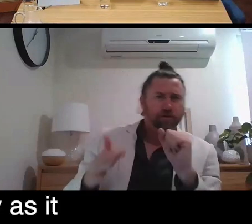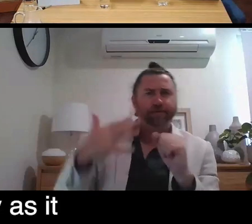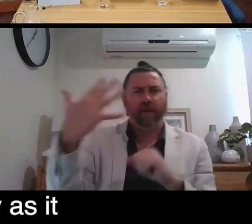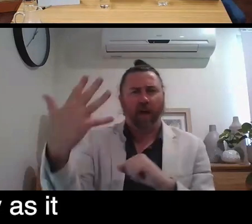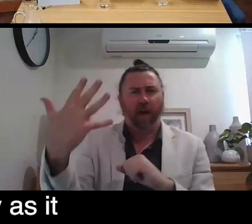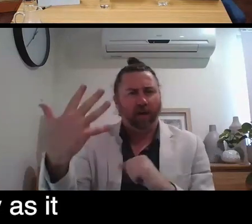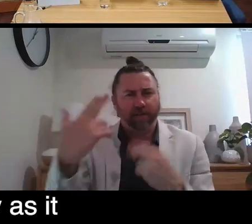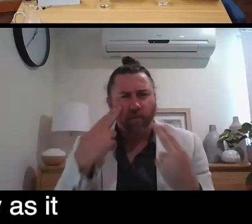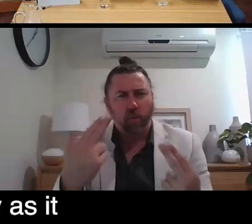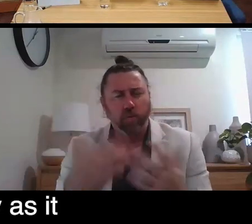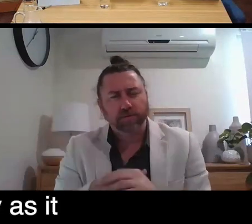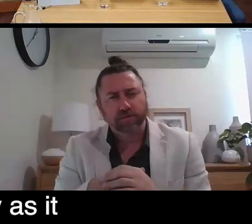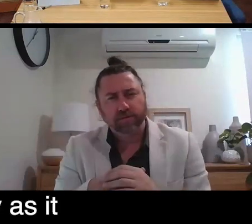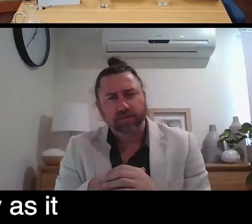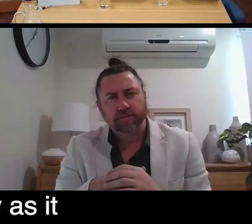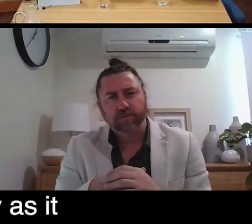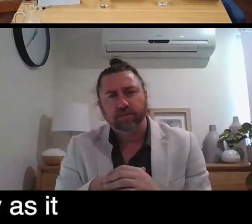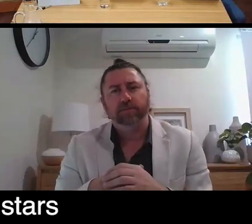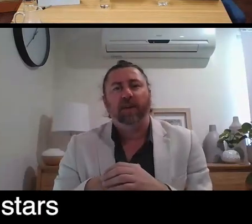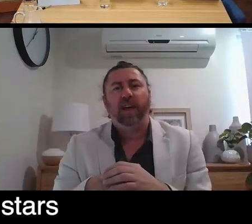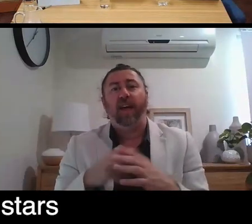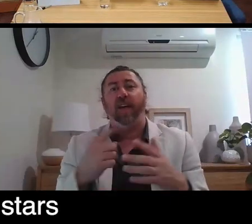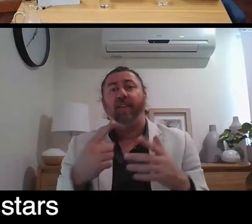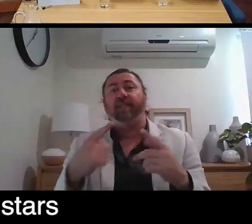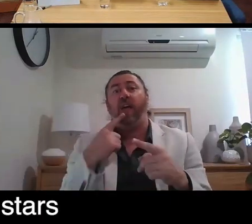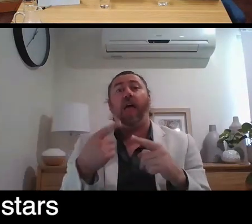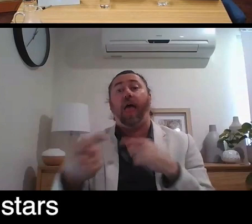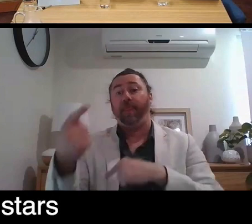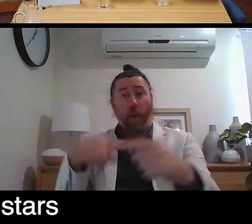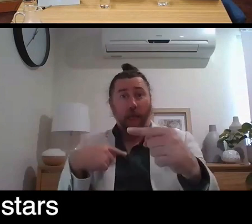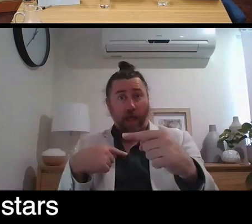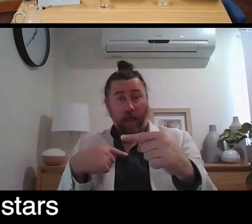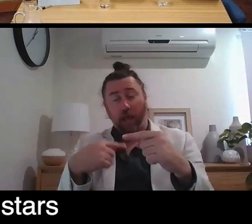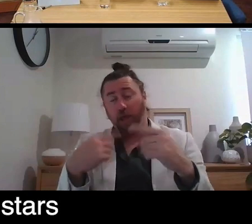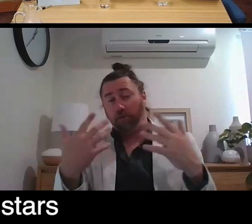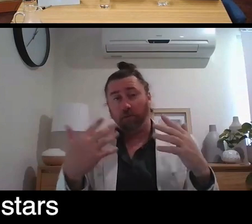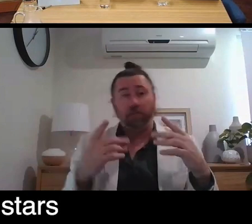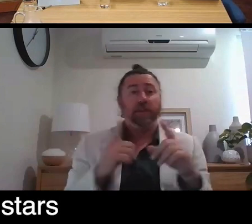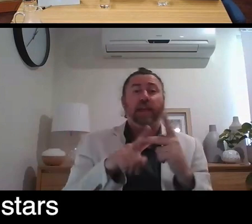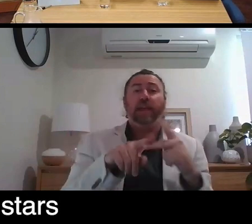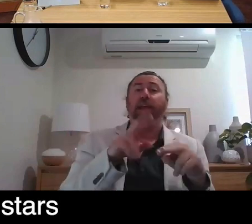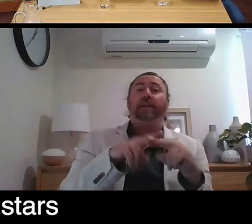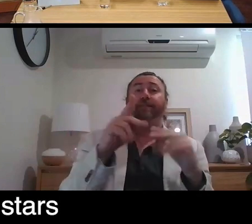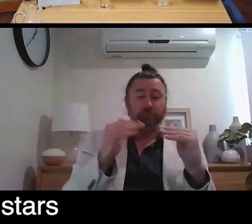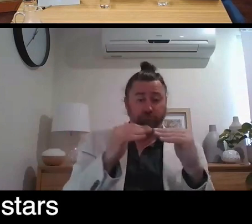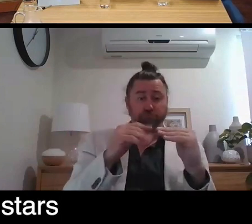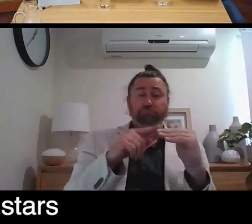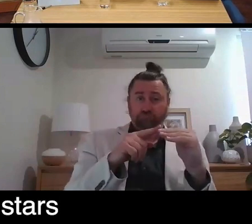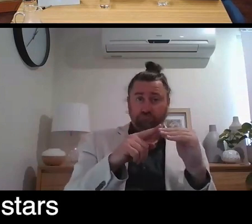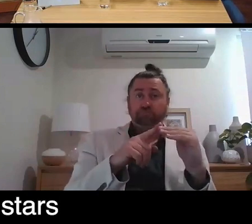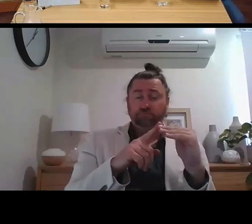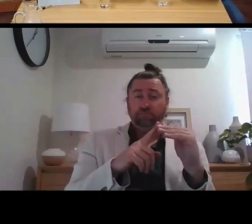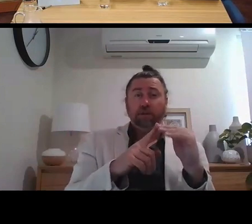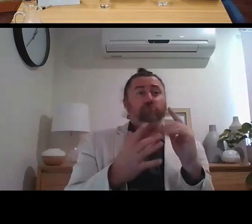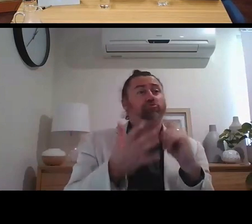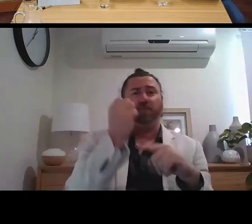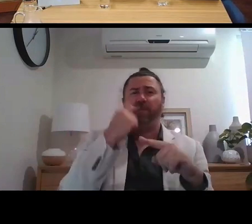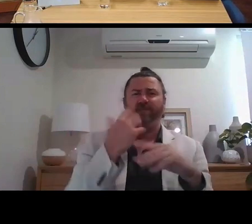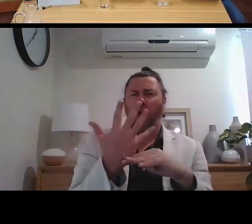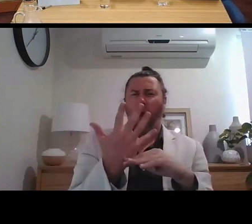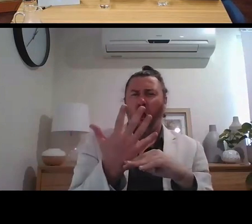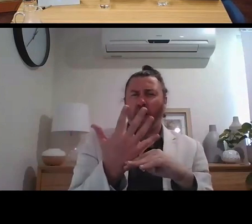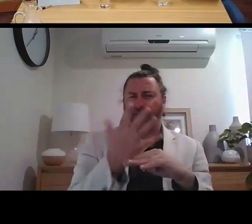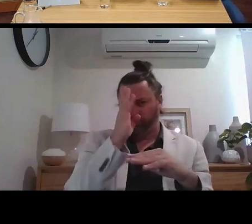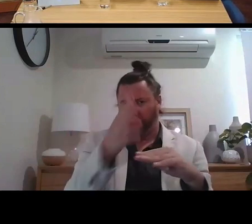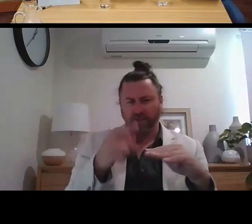As I was saying, I guess if you were to go the other way as it infers, and if you meet your targets, you get 5 stars. I think there's